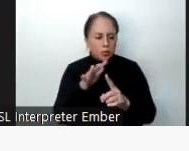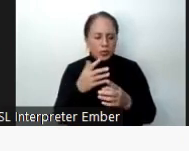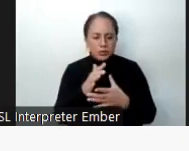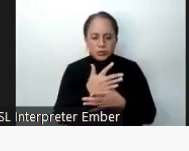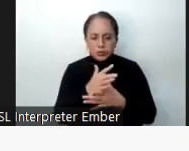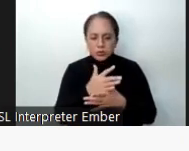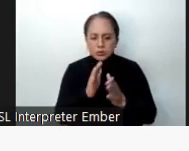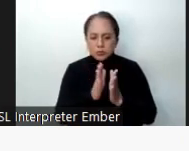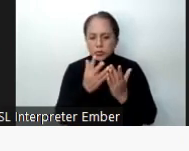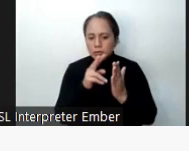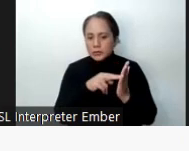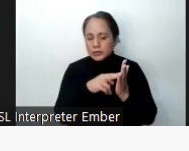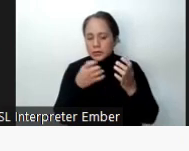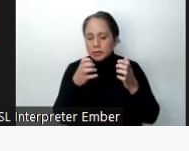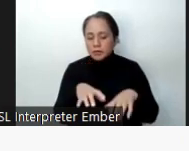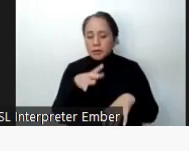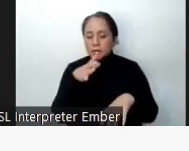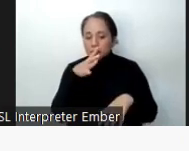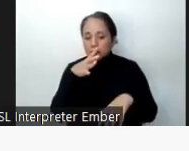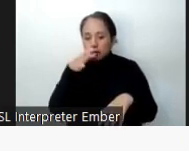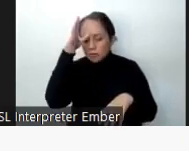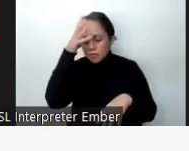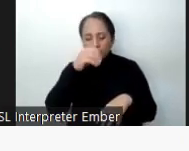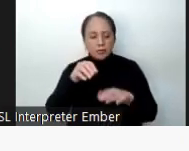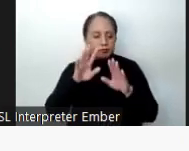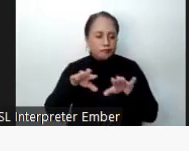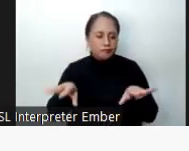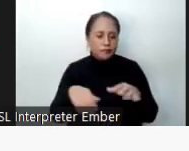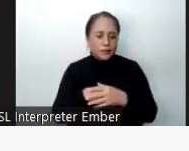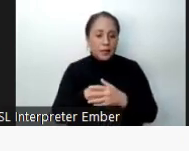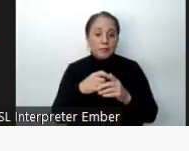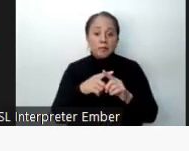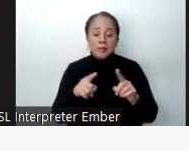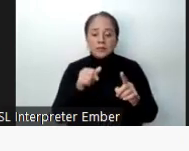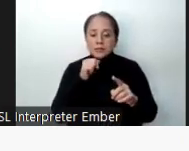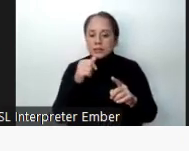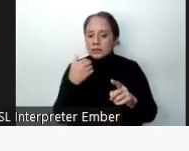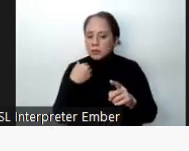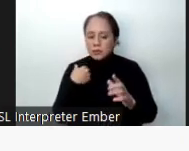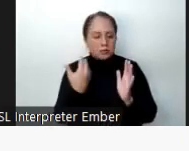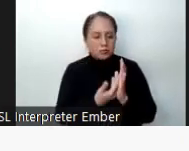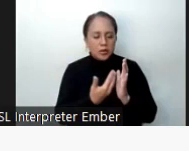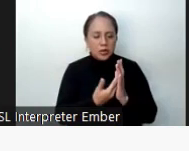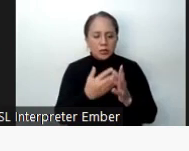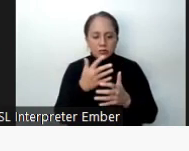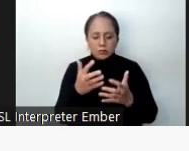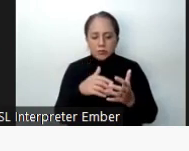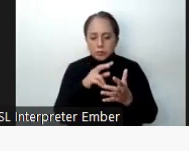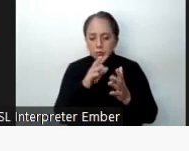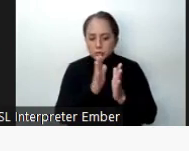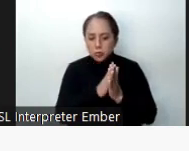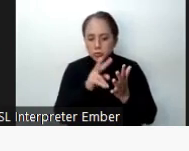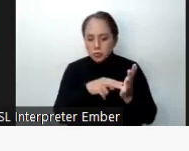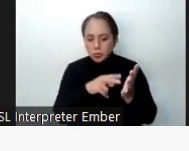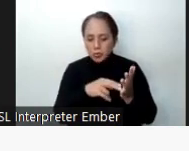shared book reading events between parents and children. However, it is not yet evident if shared book reading